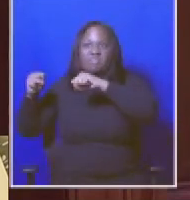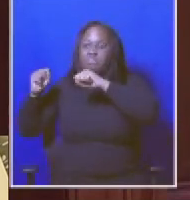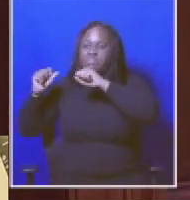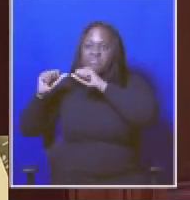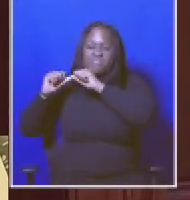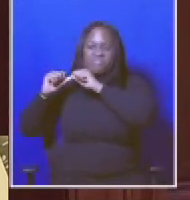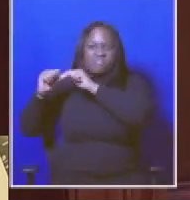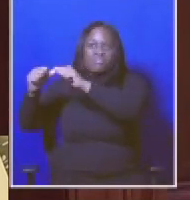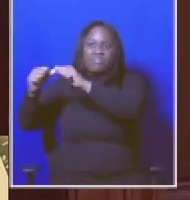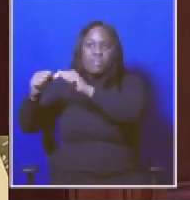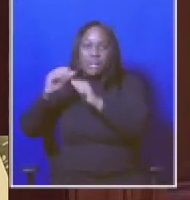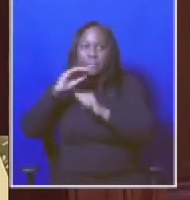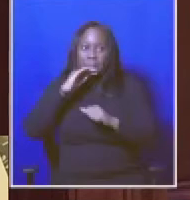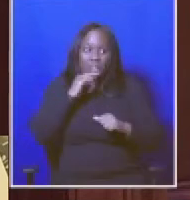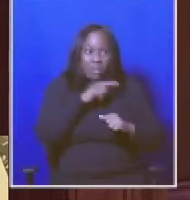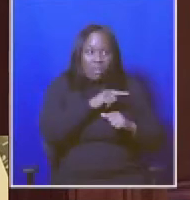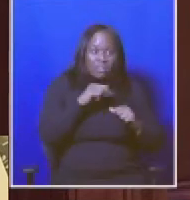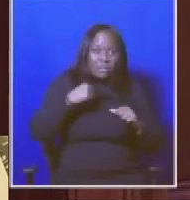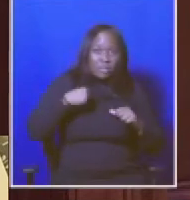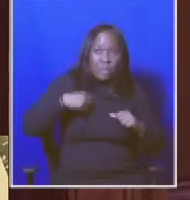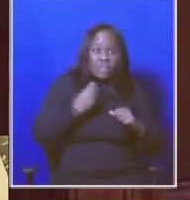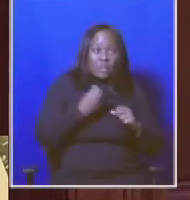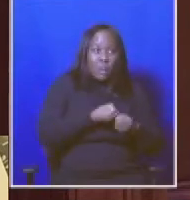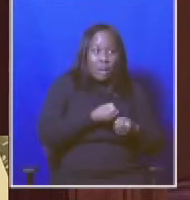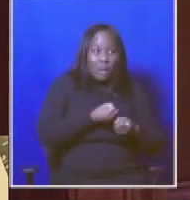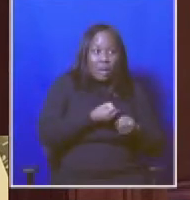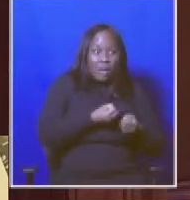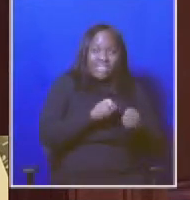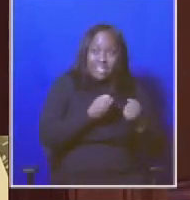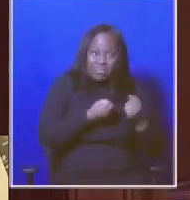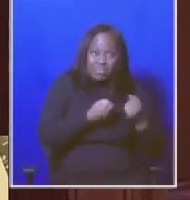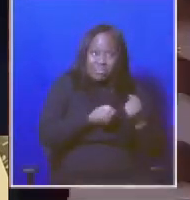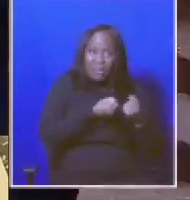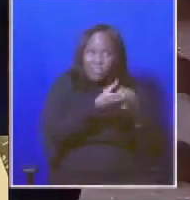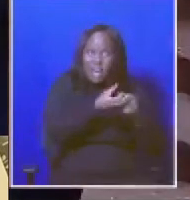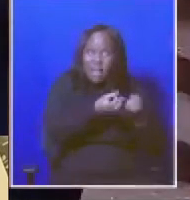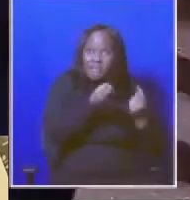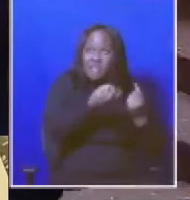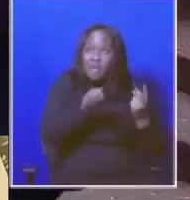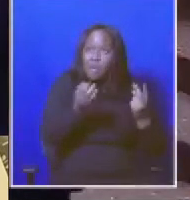facilities that they do have? Thank you, Deputy President.